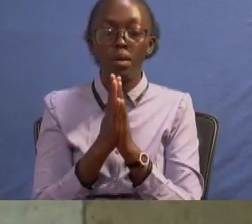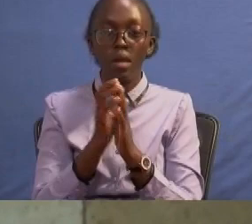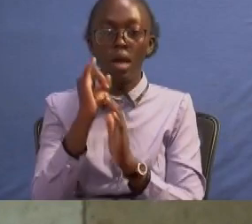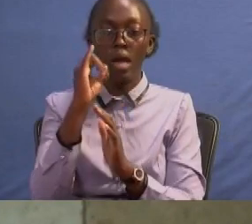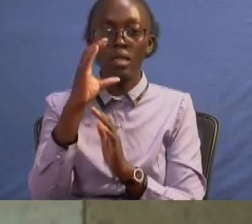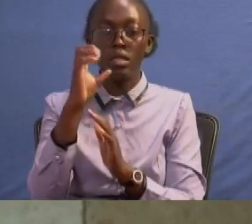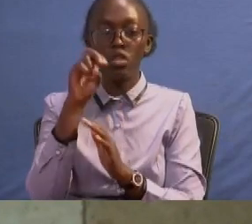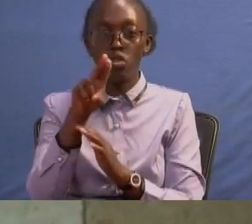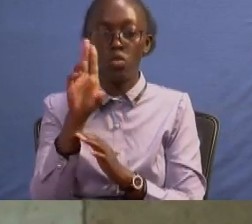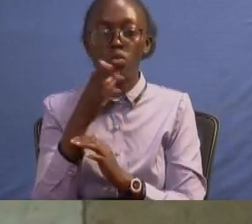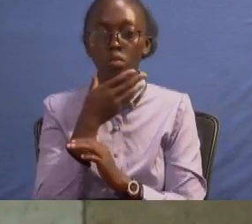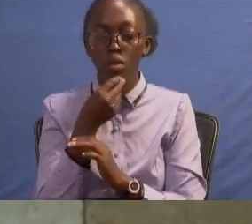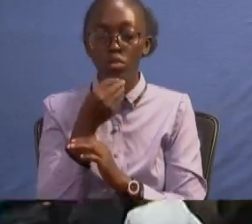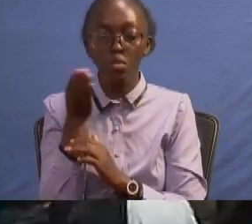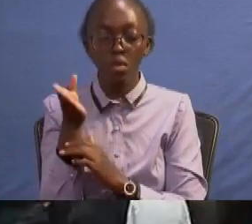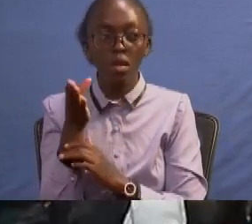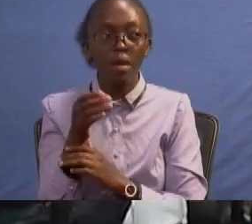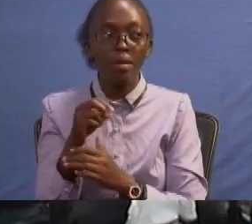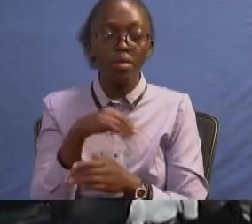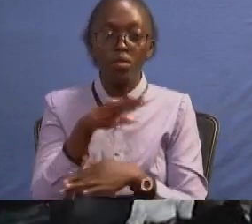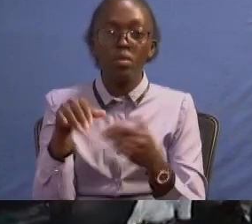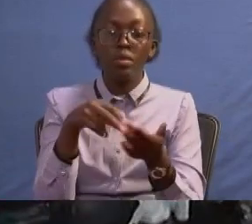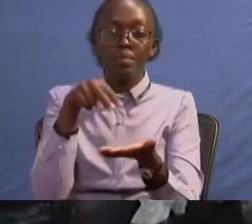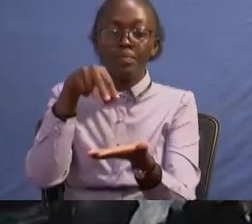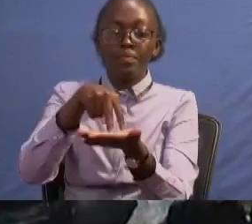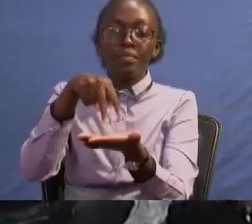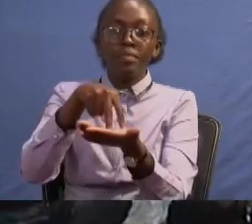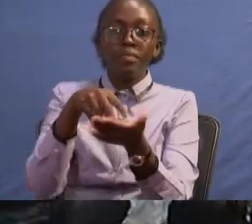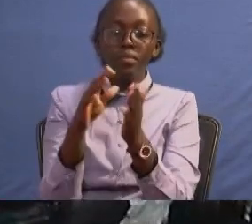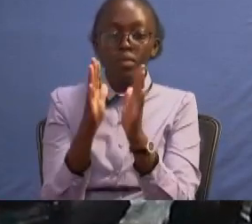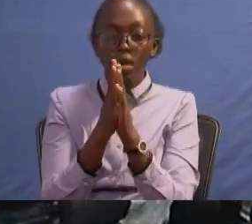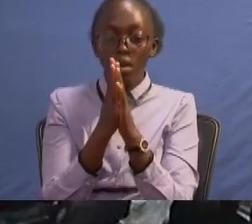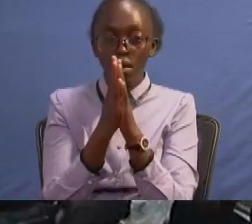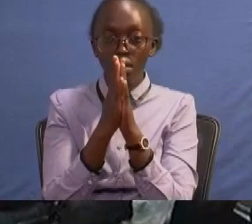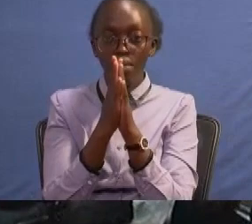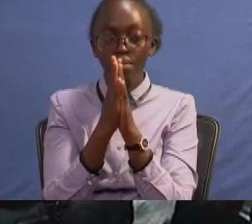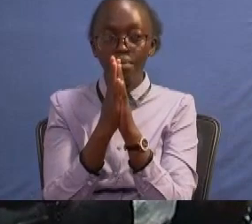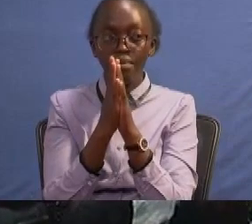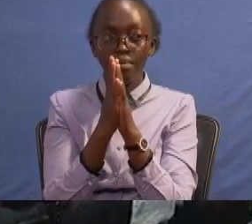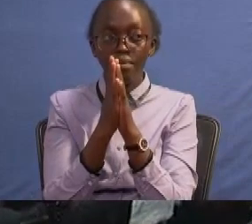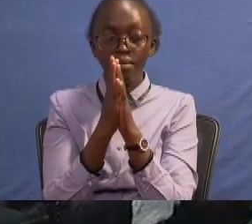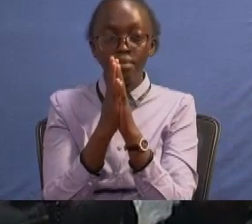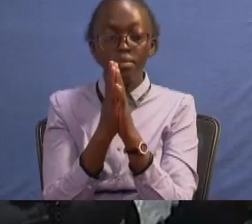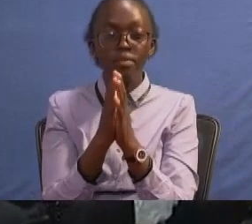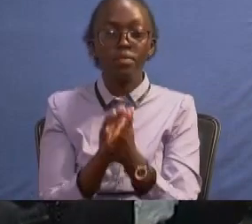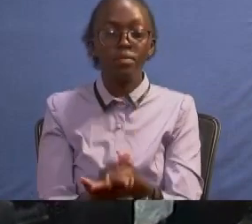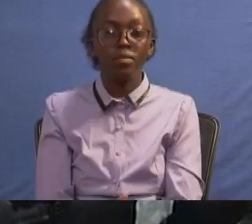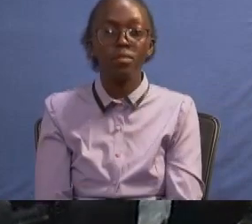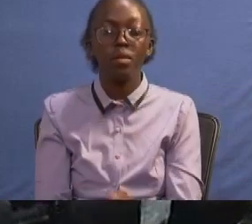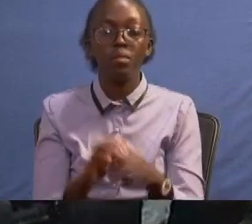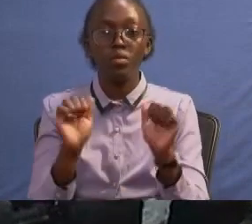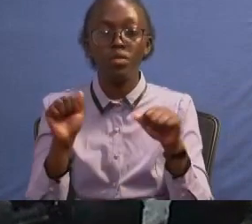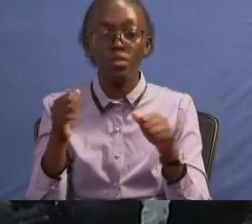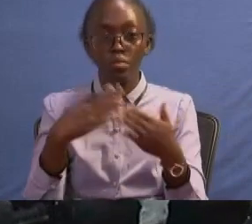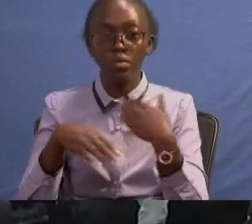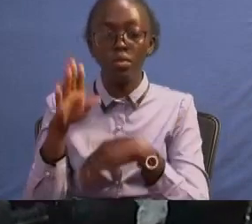ICU. We have faith that this God that we pray is able to heal. This God is able to deliver.